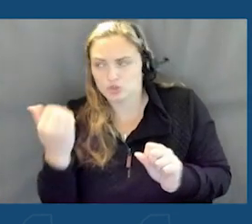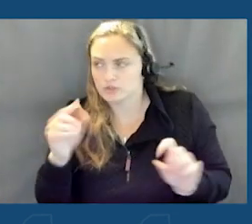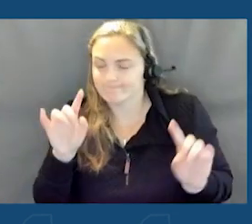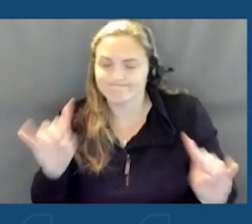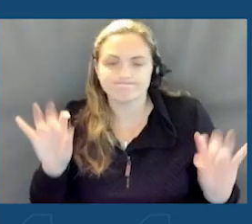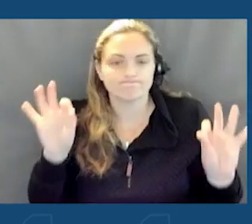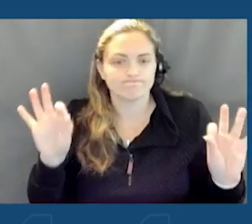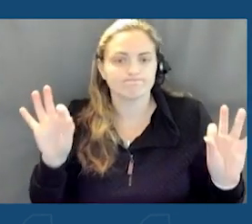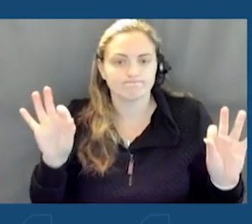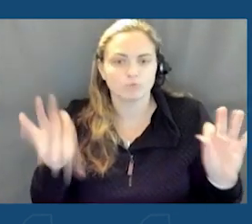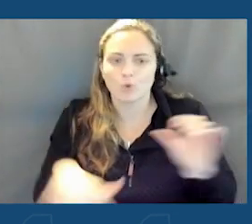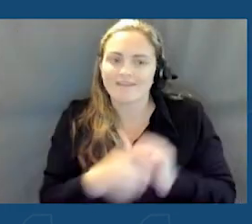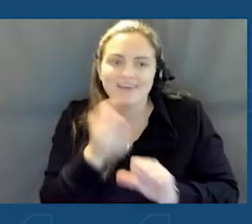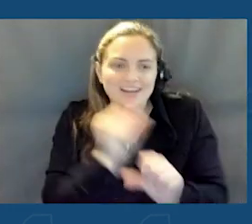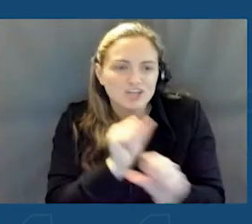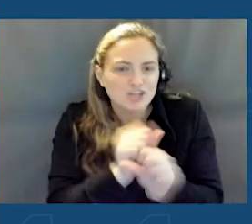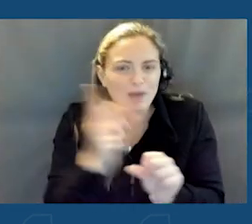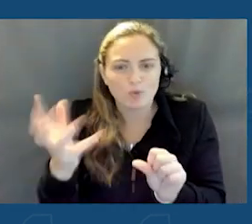can have any job you want except mine.